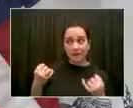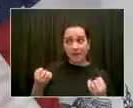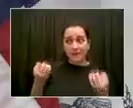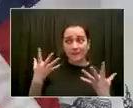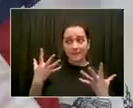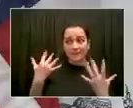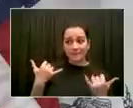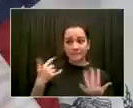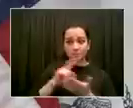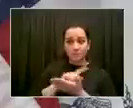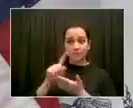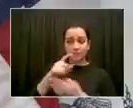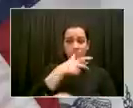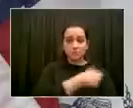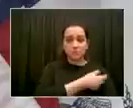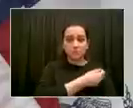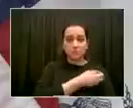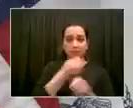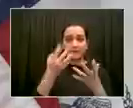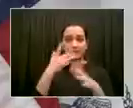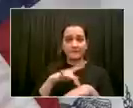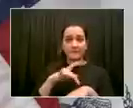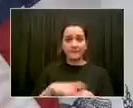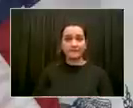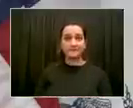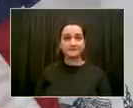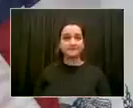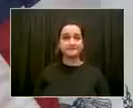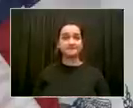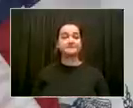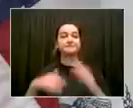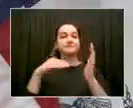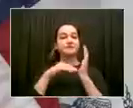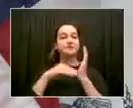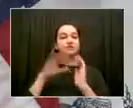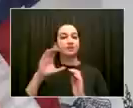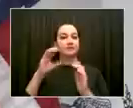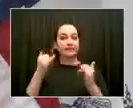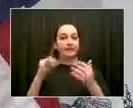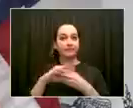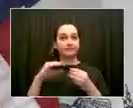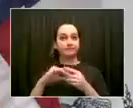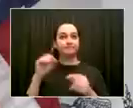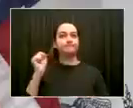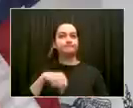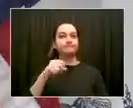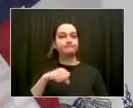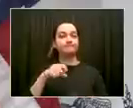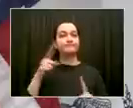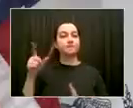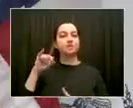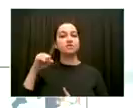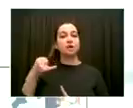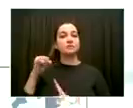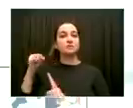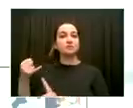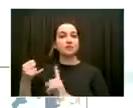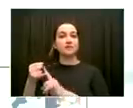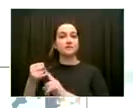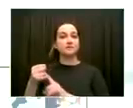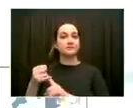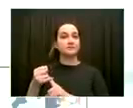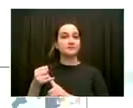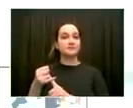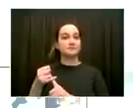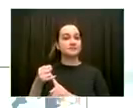Yes, sir, I'll be happy to. And as you said, Johnson & Johnson is a bit of a different situation than the Pfizer